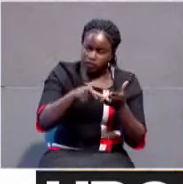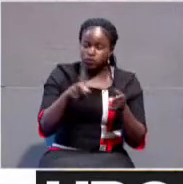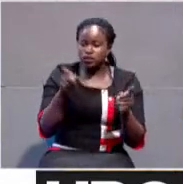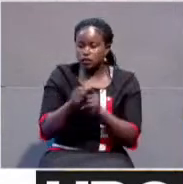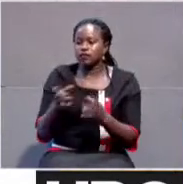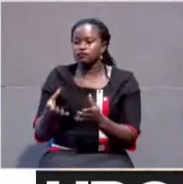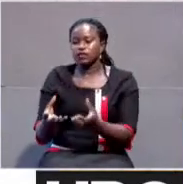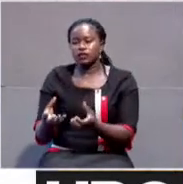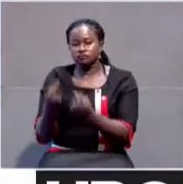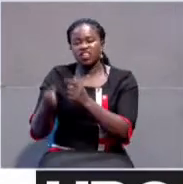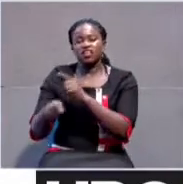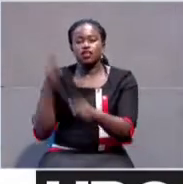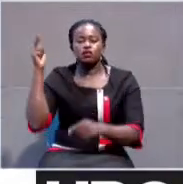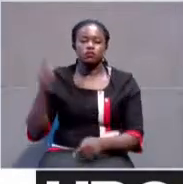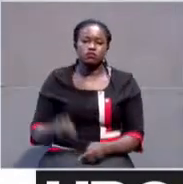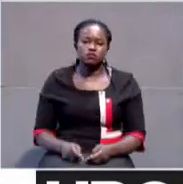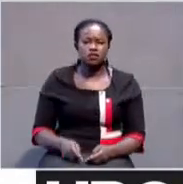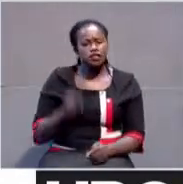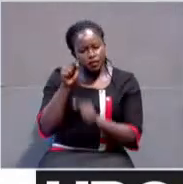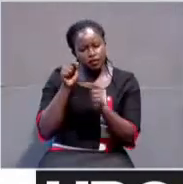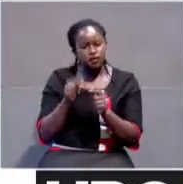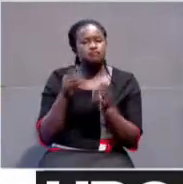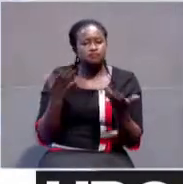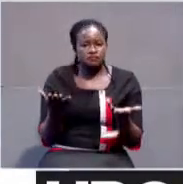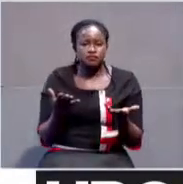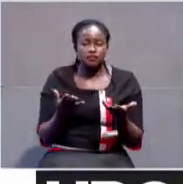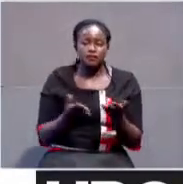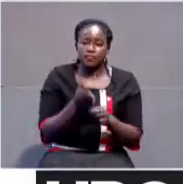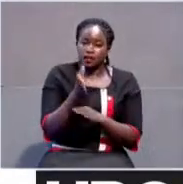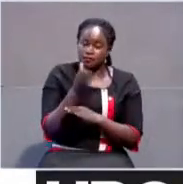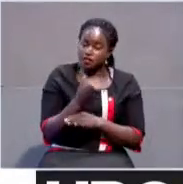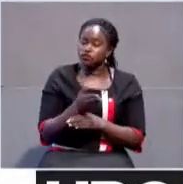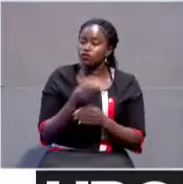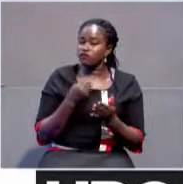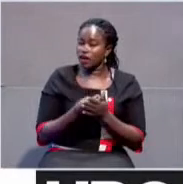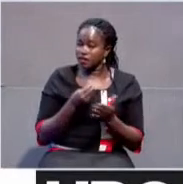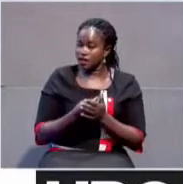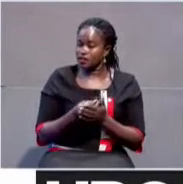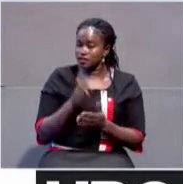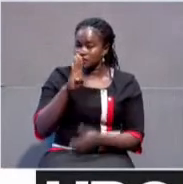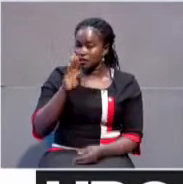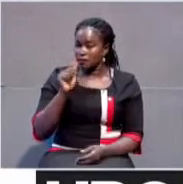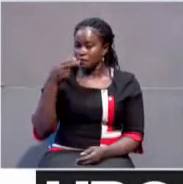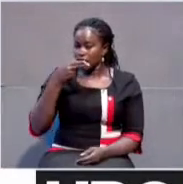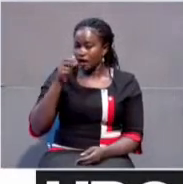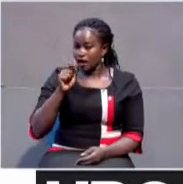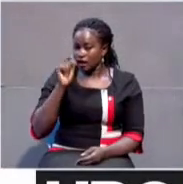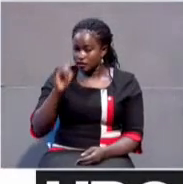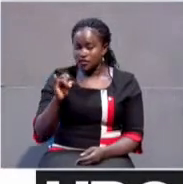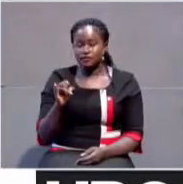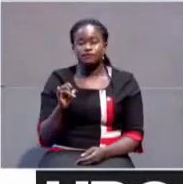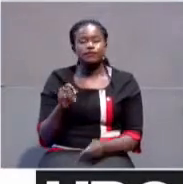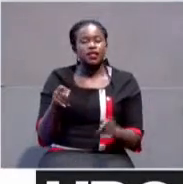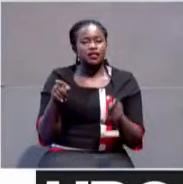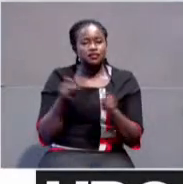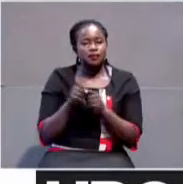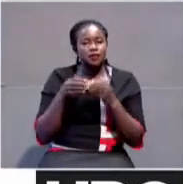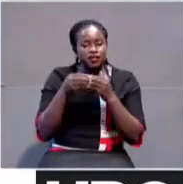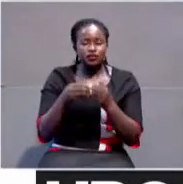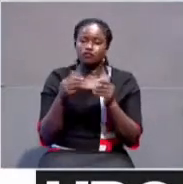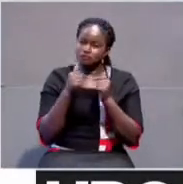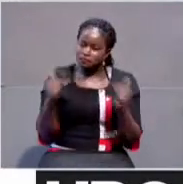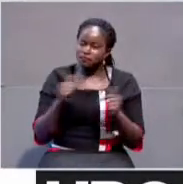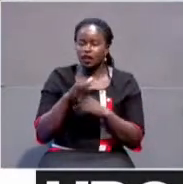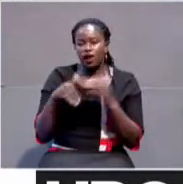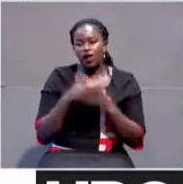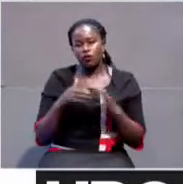nawe gwe yatta tumanyi bye yali ajja kubeera mu maaso ebyo. The Minister of Finance David Bahati and the Leader of Opposition Betia Olchan were grateful